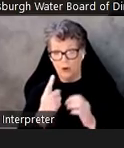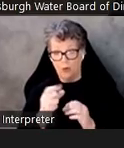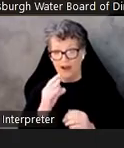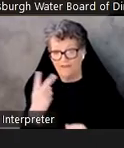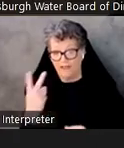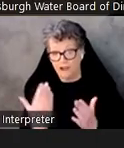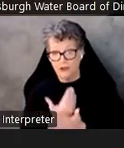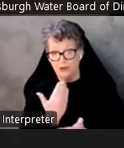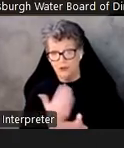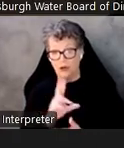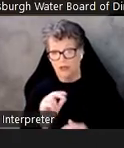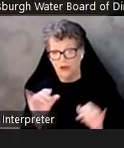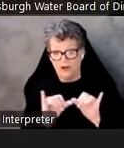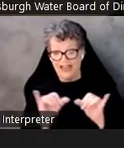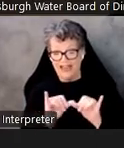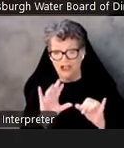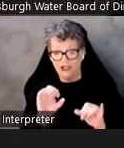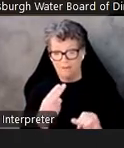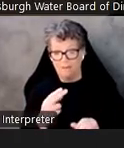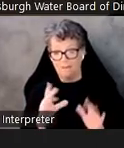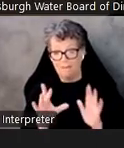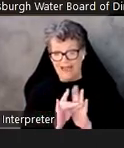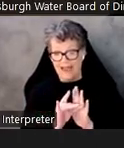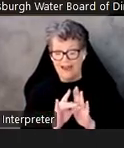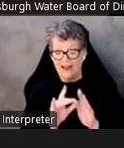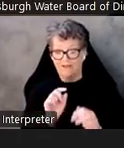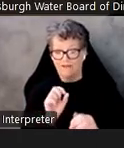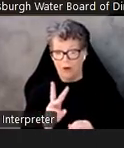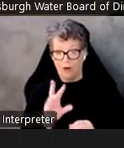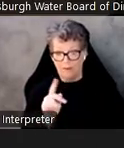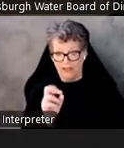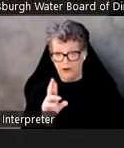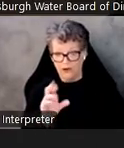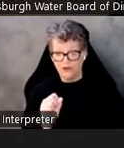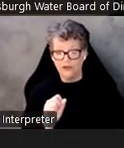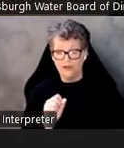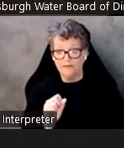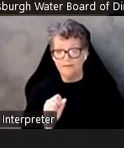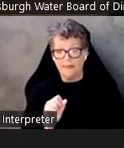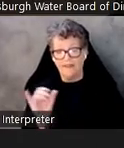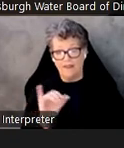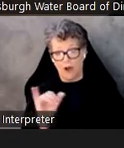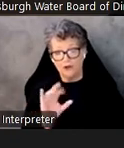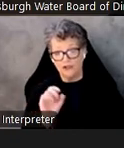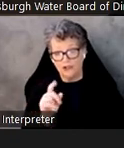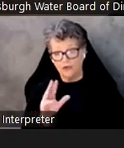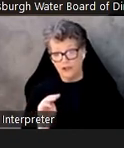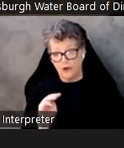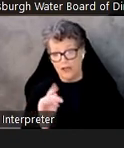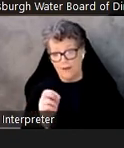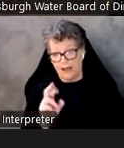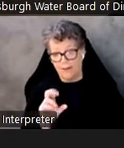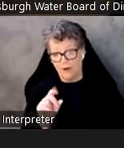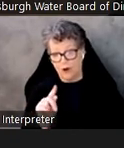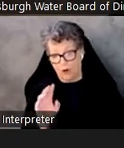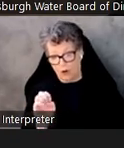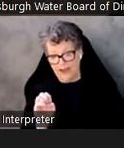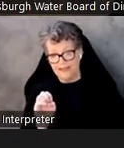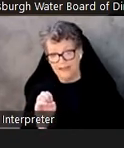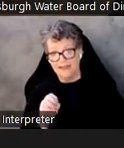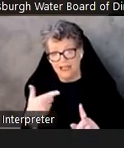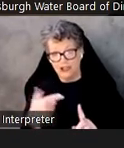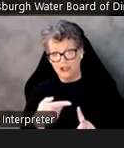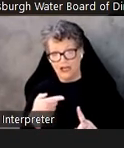new 30-inch magnetic flow meters on the supply main piping, along with the sodium hypochlorite injection quill and an air